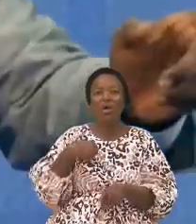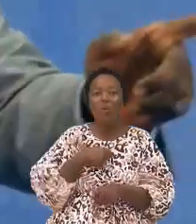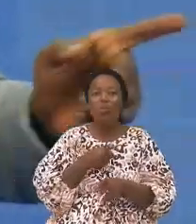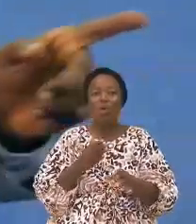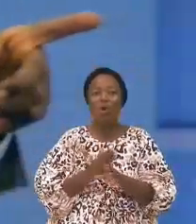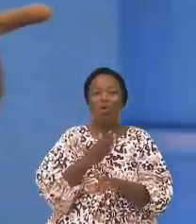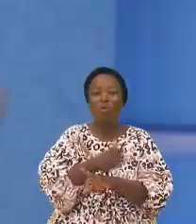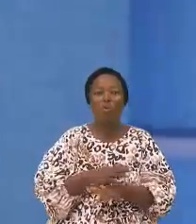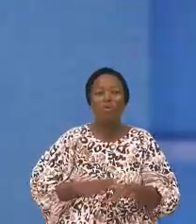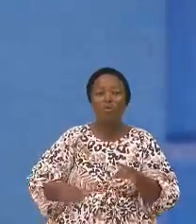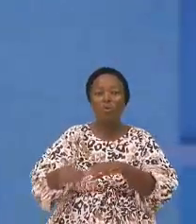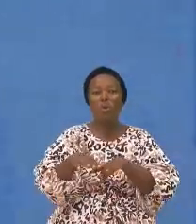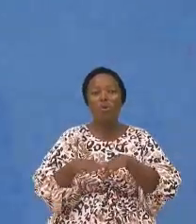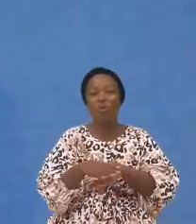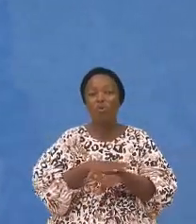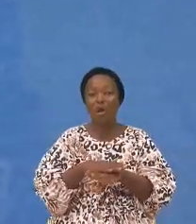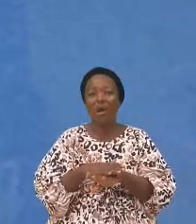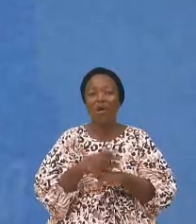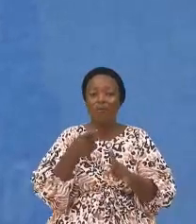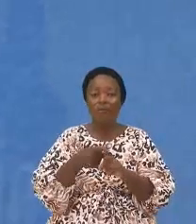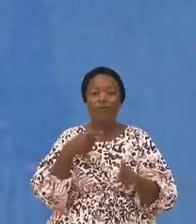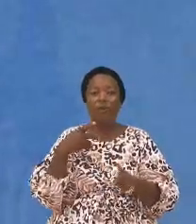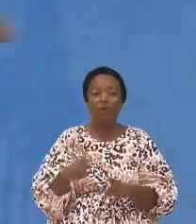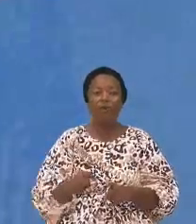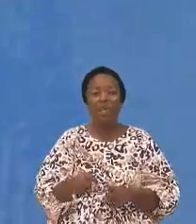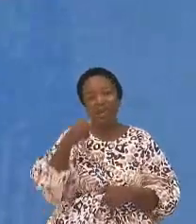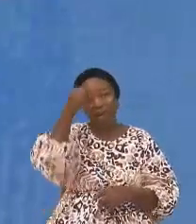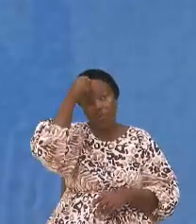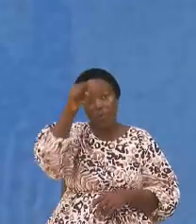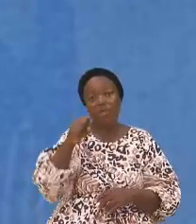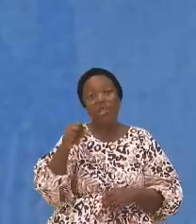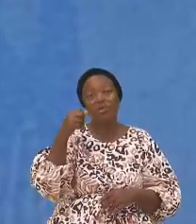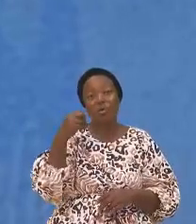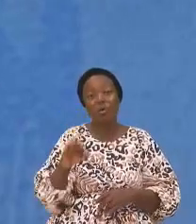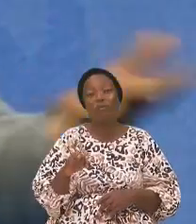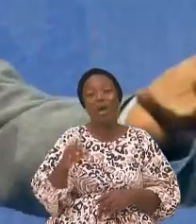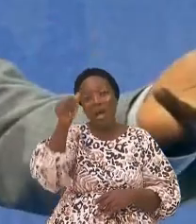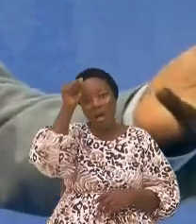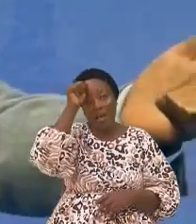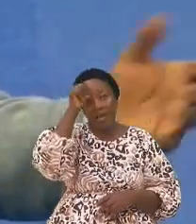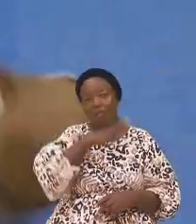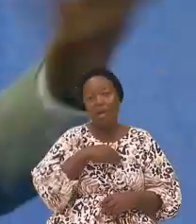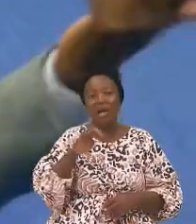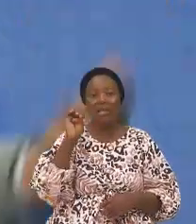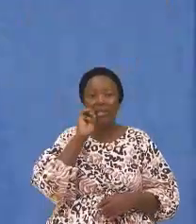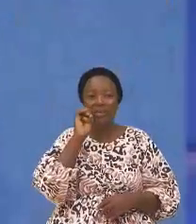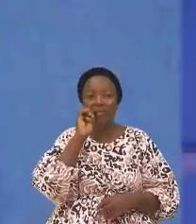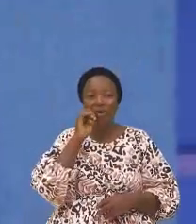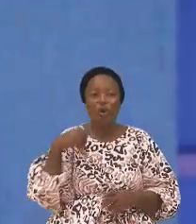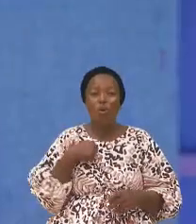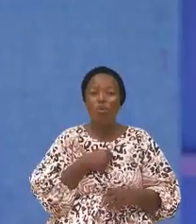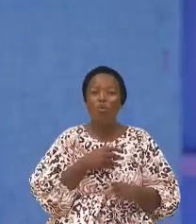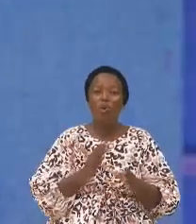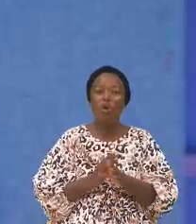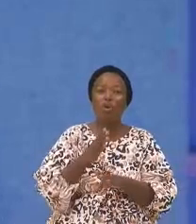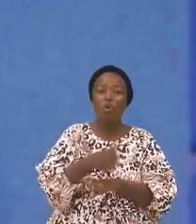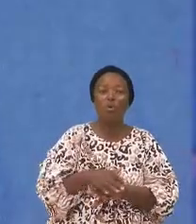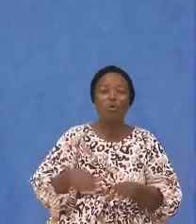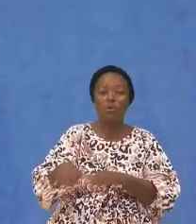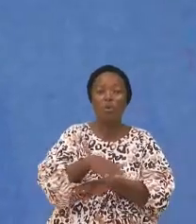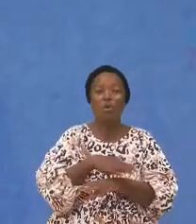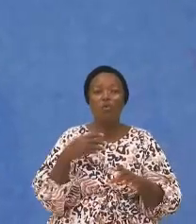from that place. We cross over from the disobedience of